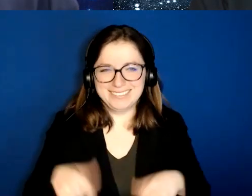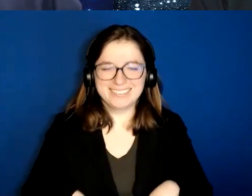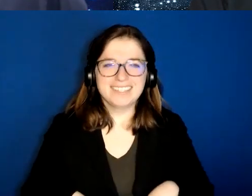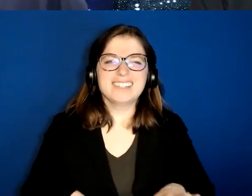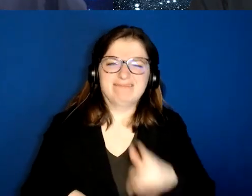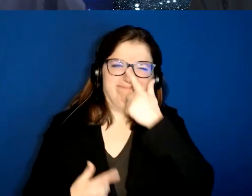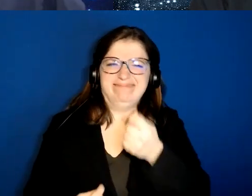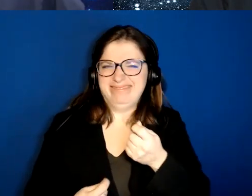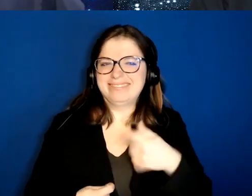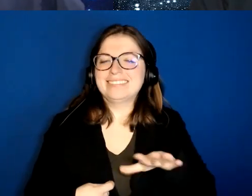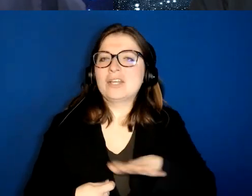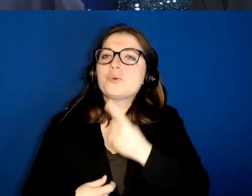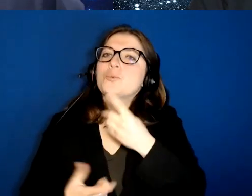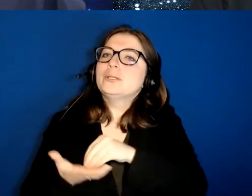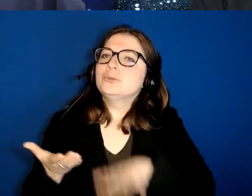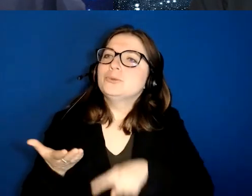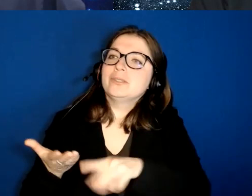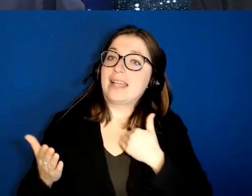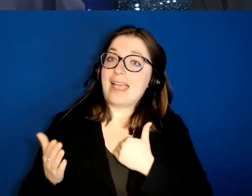students on our team